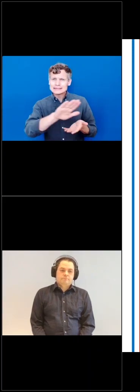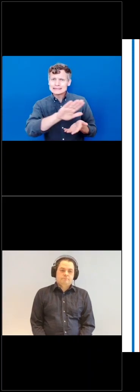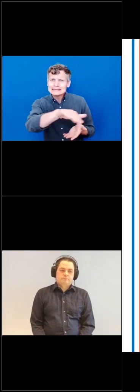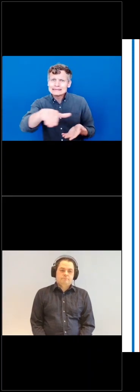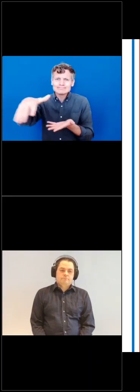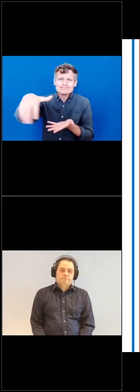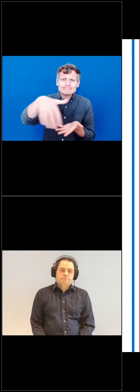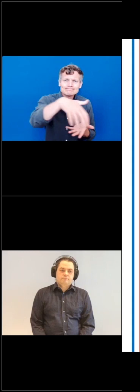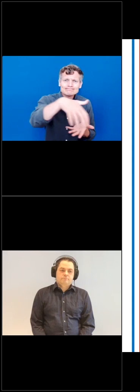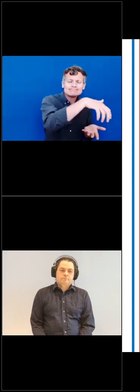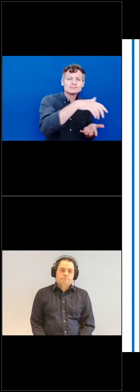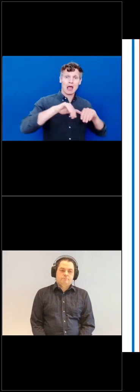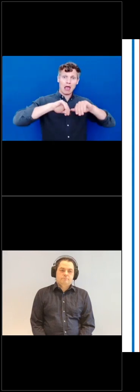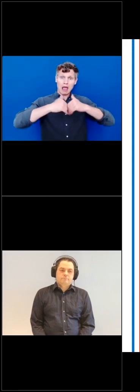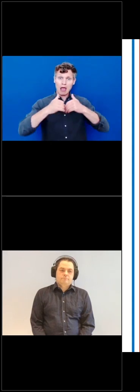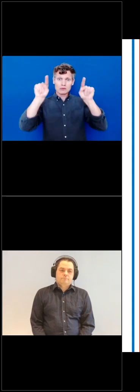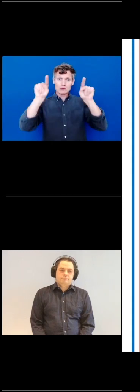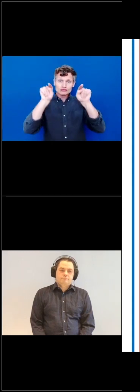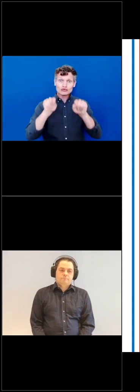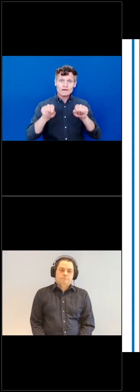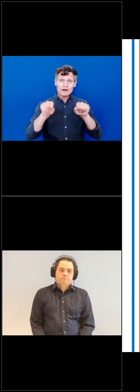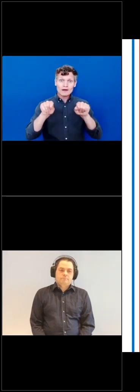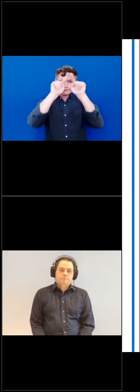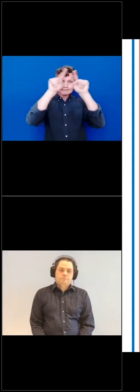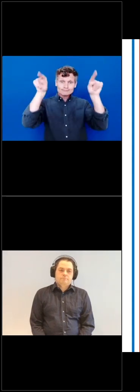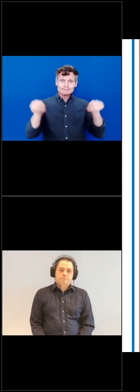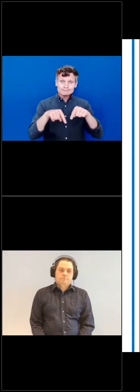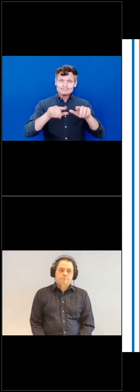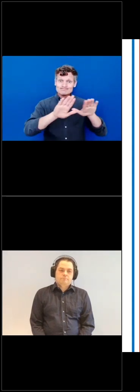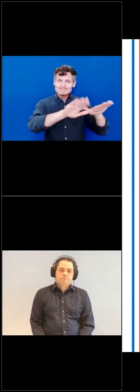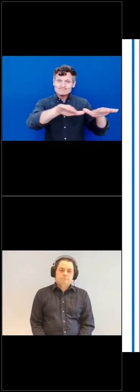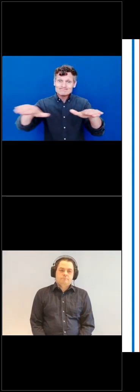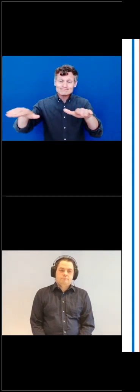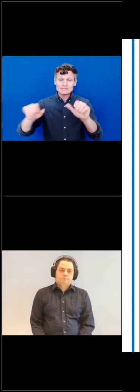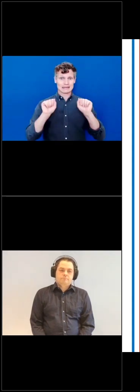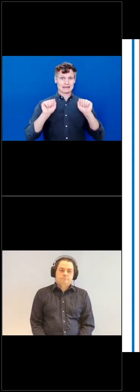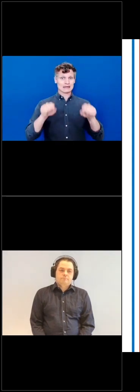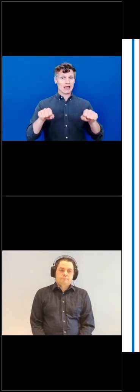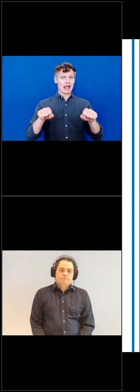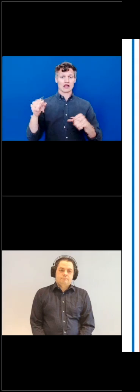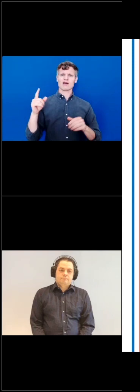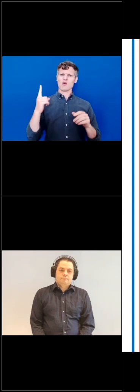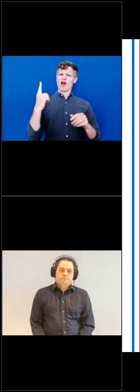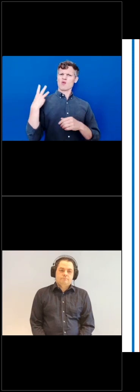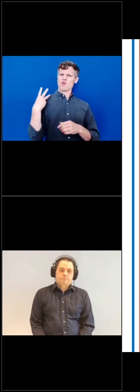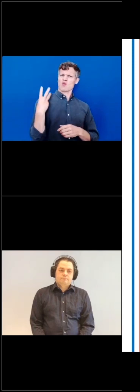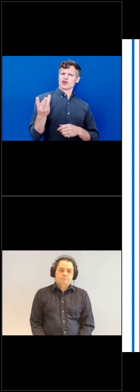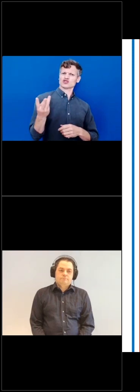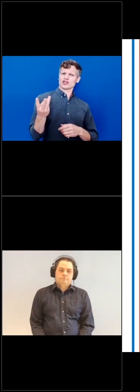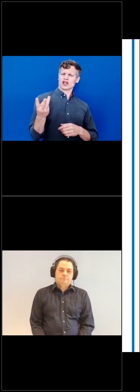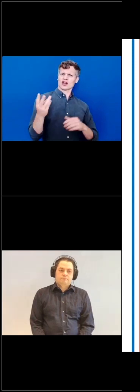or multi-sectorial assessments, we could use the Washington group, which you might know already, to